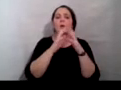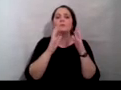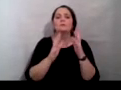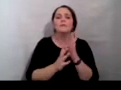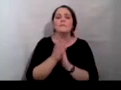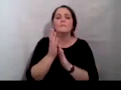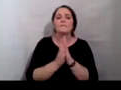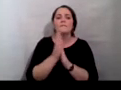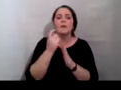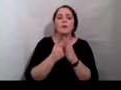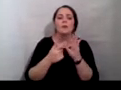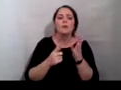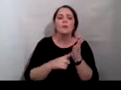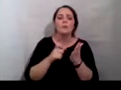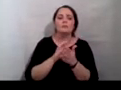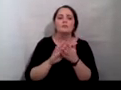bushfire at